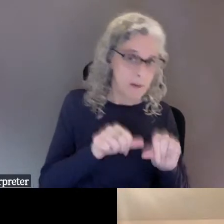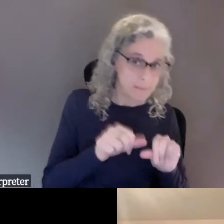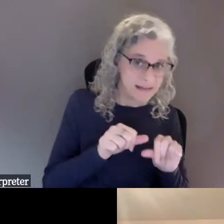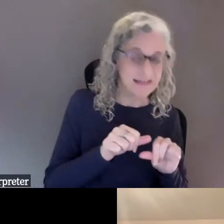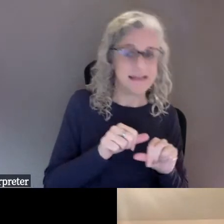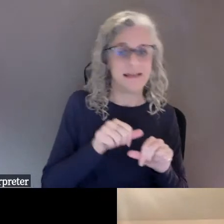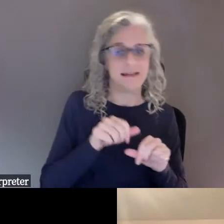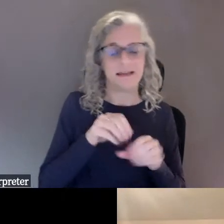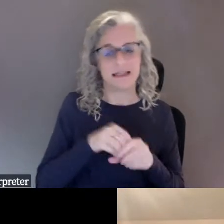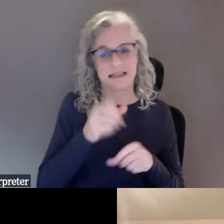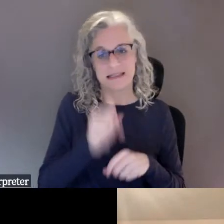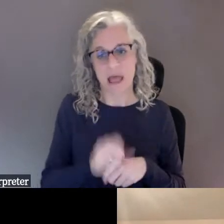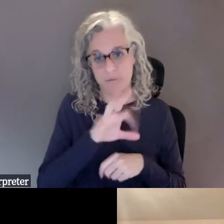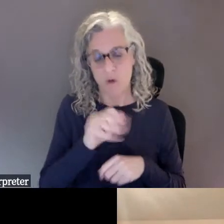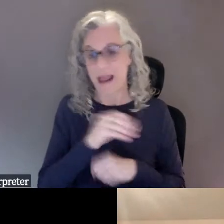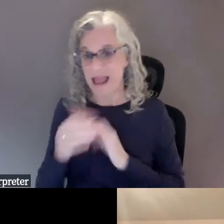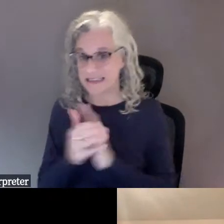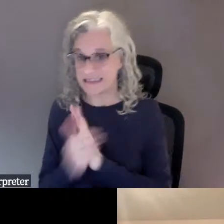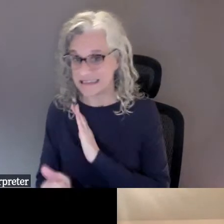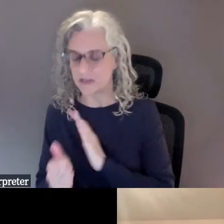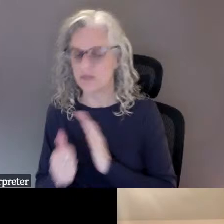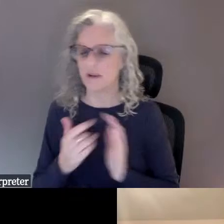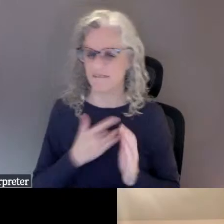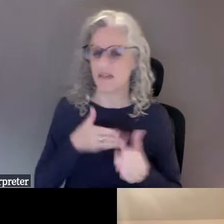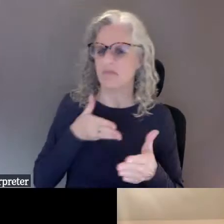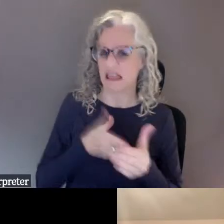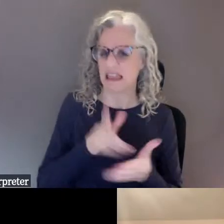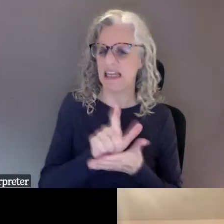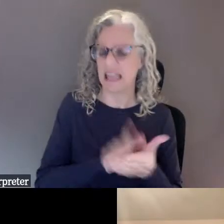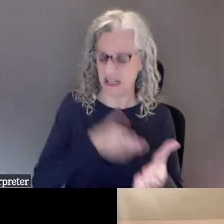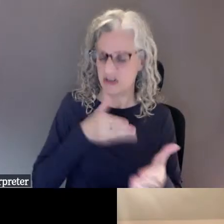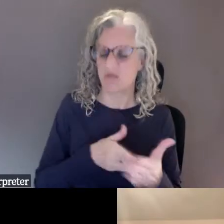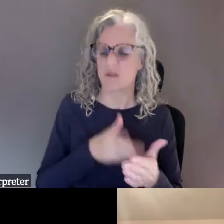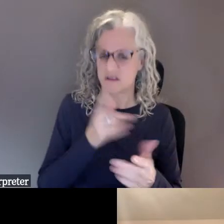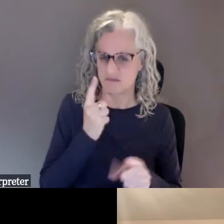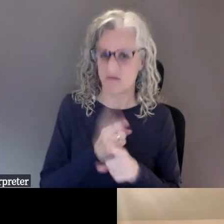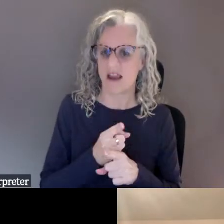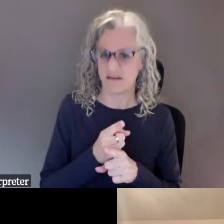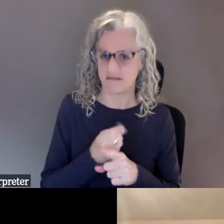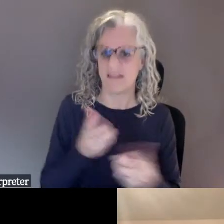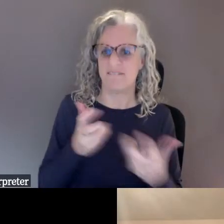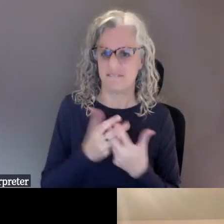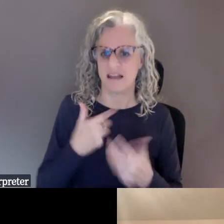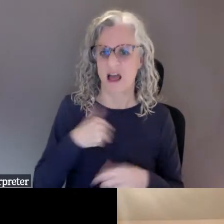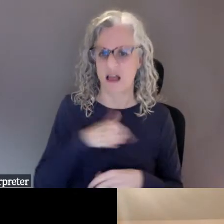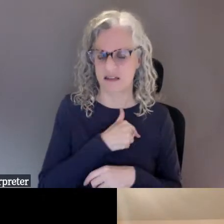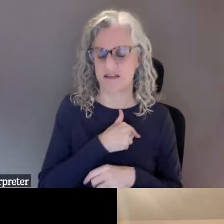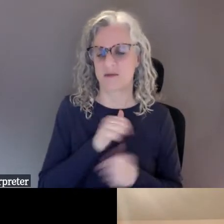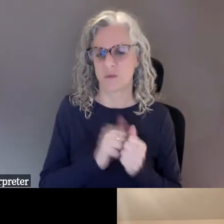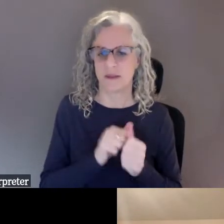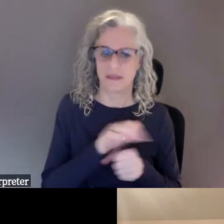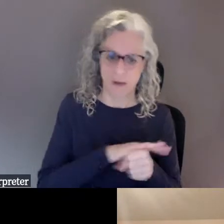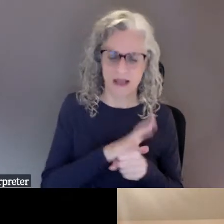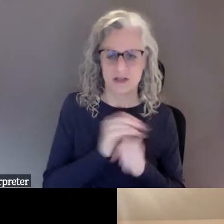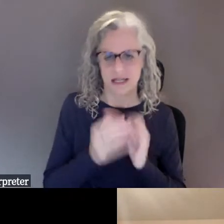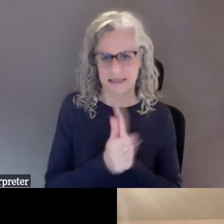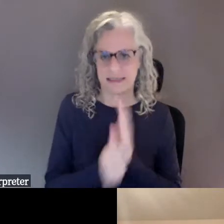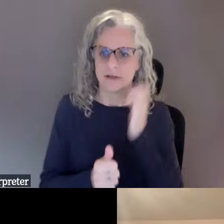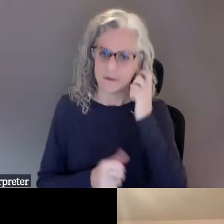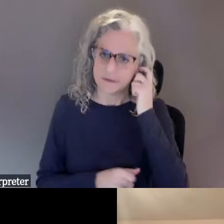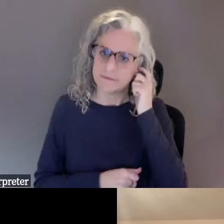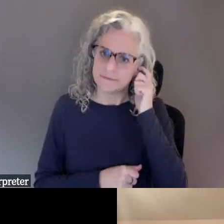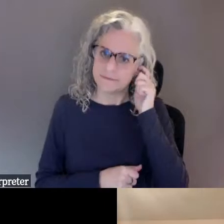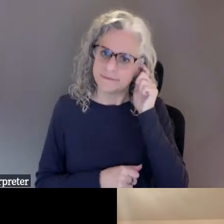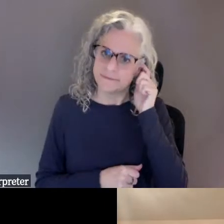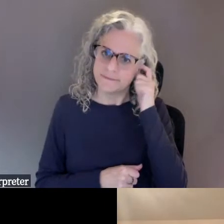group, litigation felt right in the context and location that we were in, but also with what skills we had. But